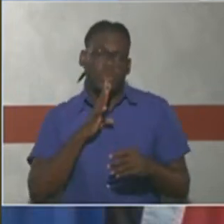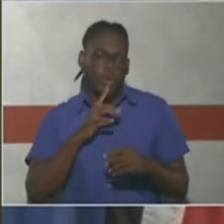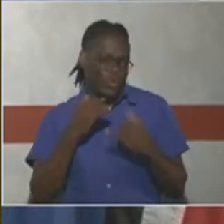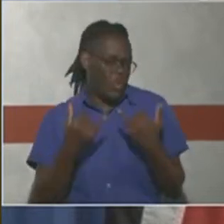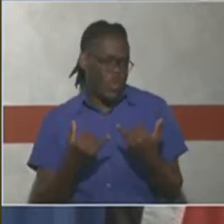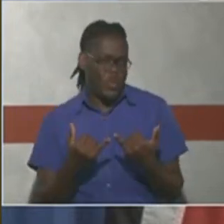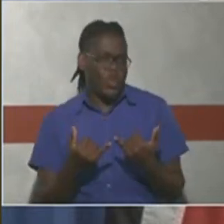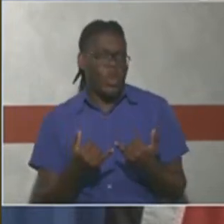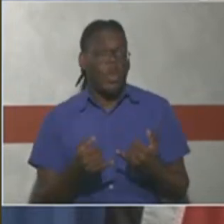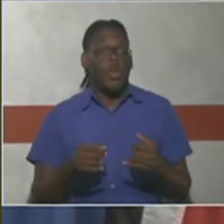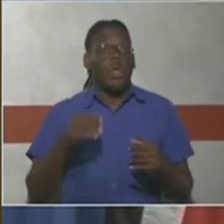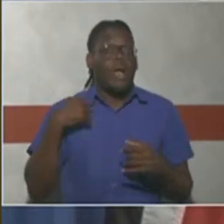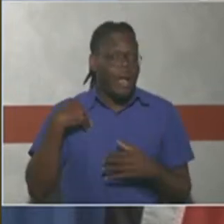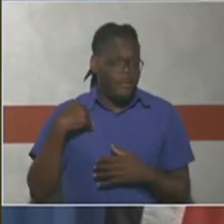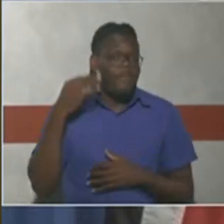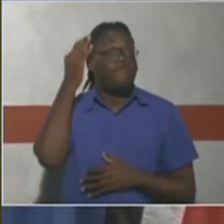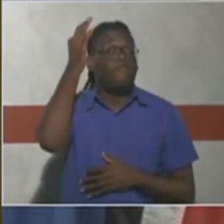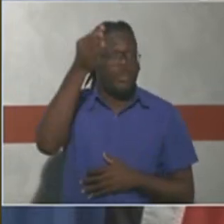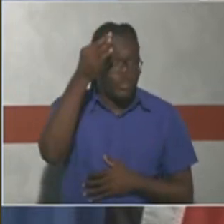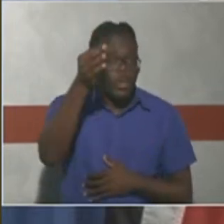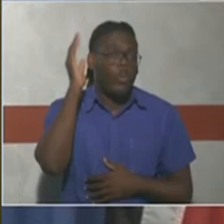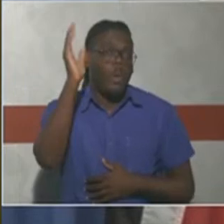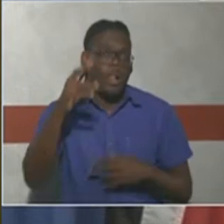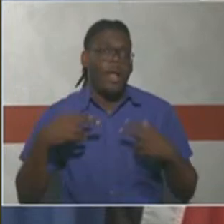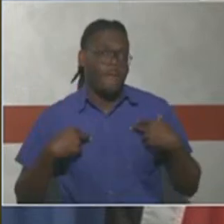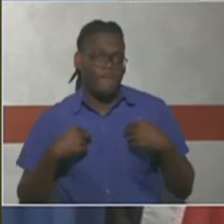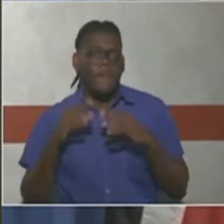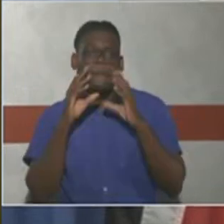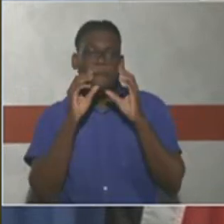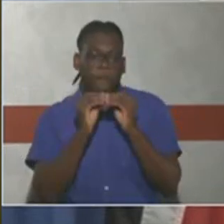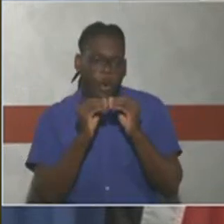be had. But with respect to the NGC paying for the pipeline,